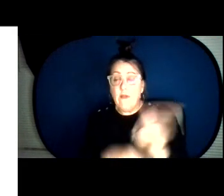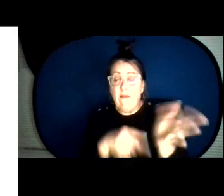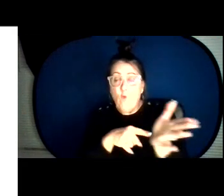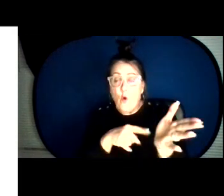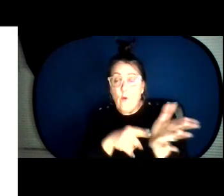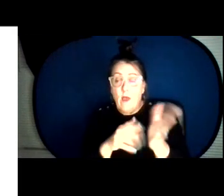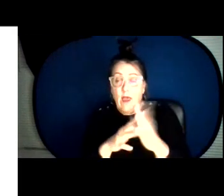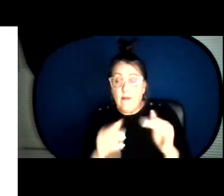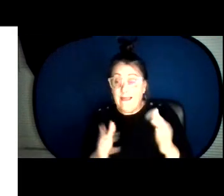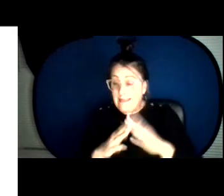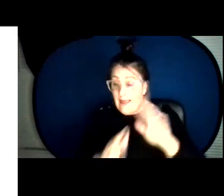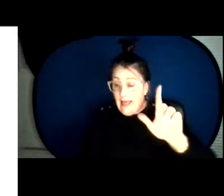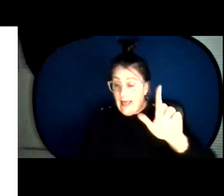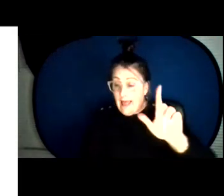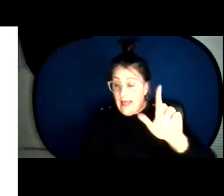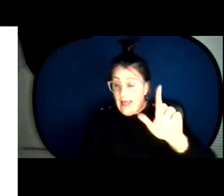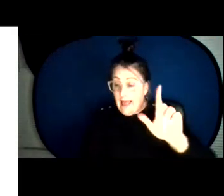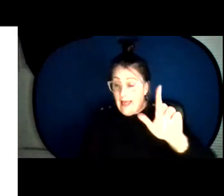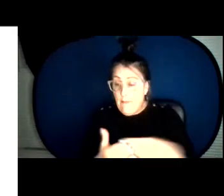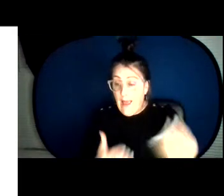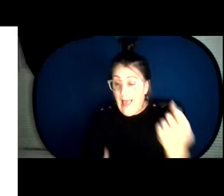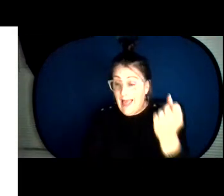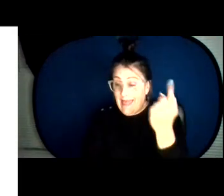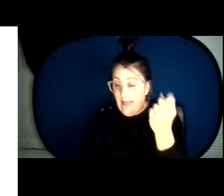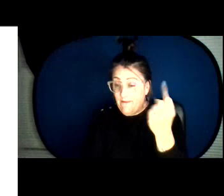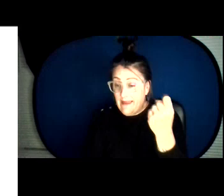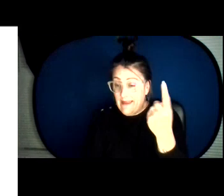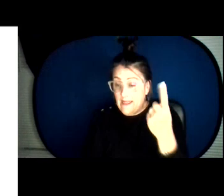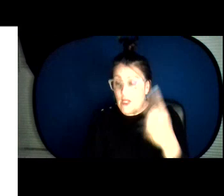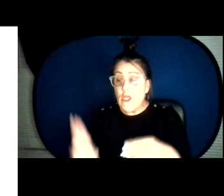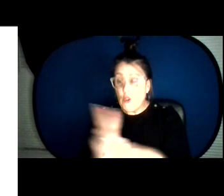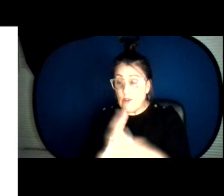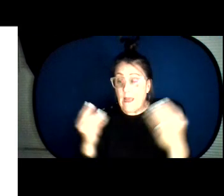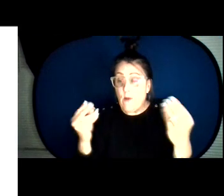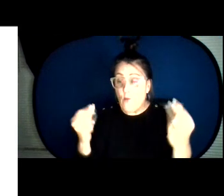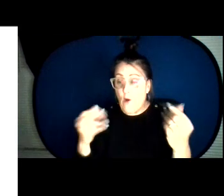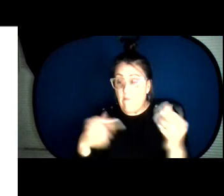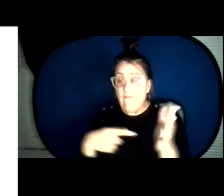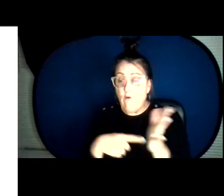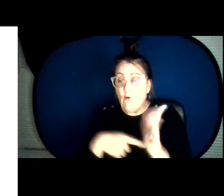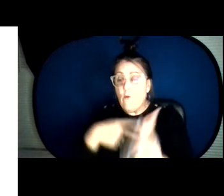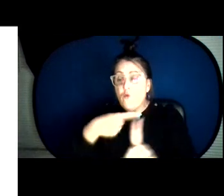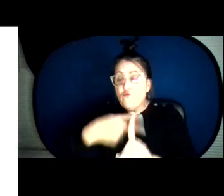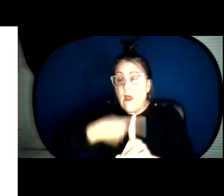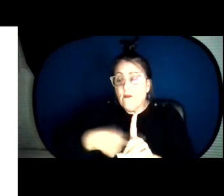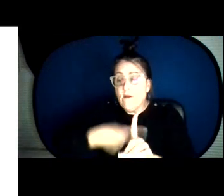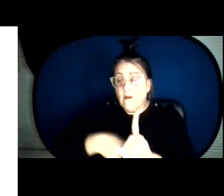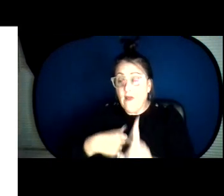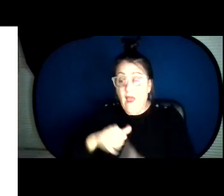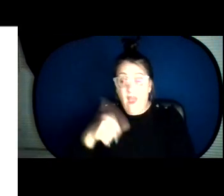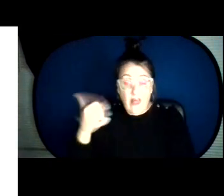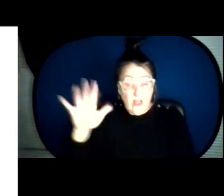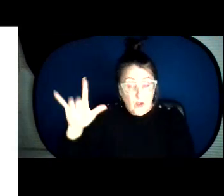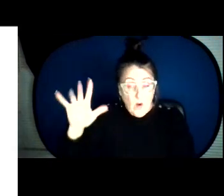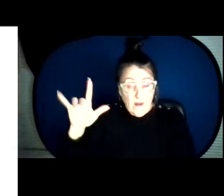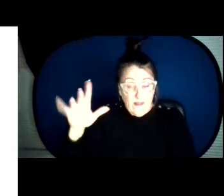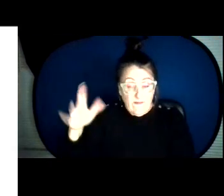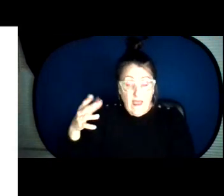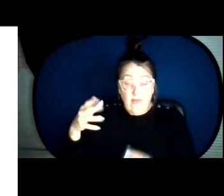Angeles purchased 11 properties and will be using the properties for affordable rental housing. Another 25 properties were sold to